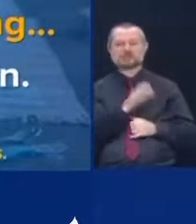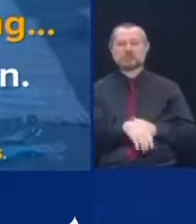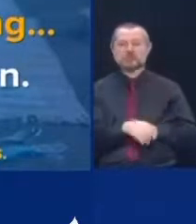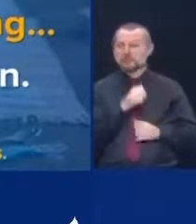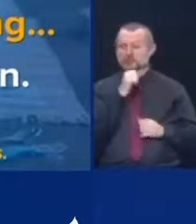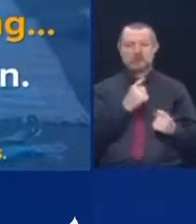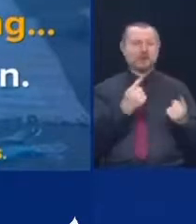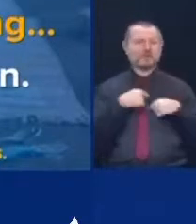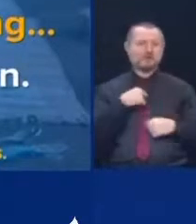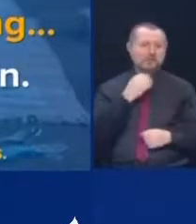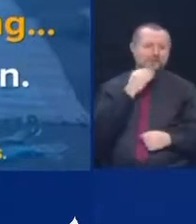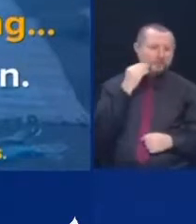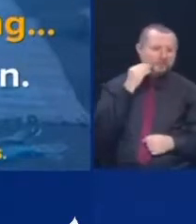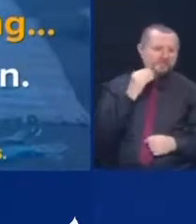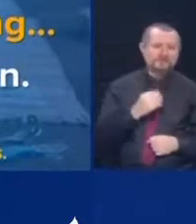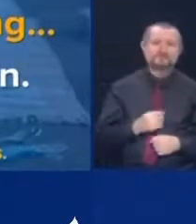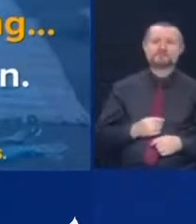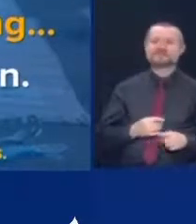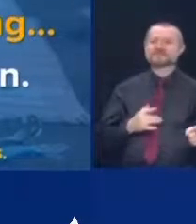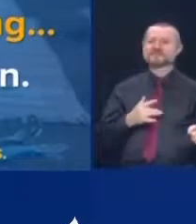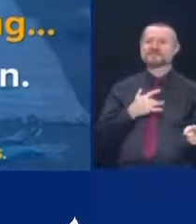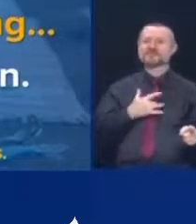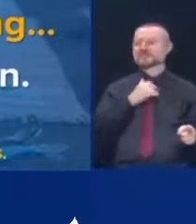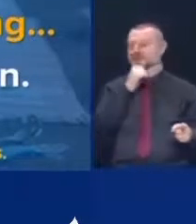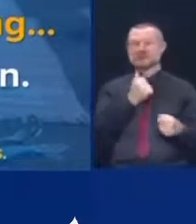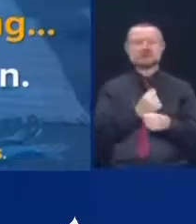Thanksgiving because it's unsafe.